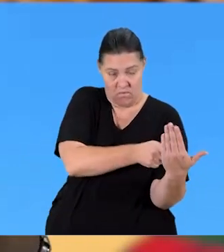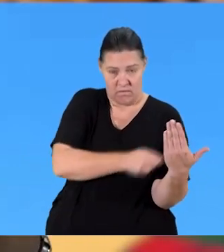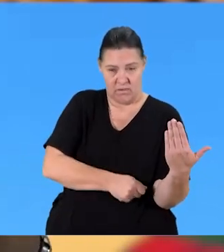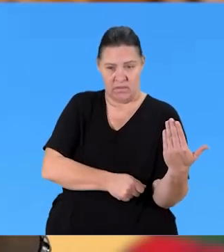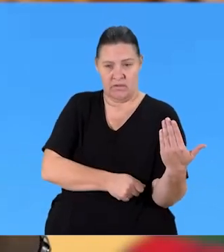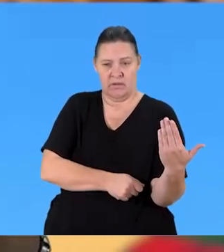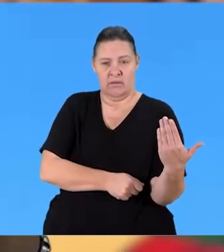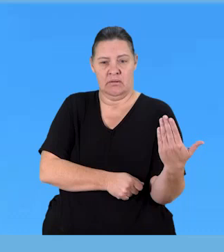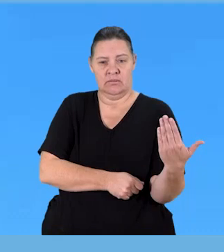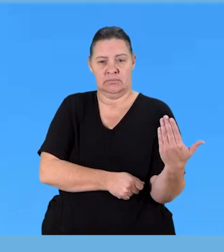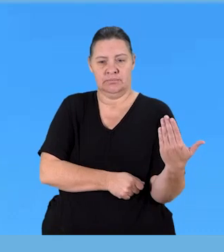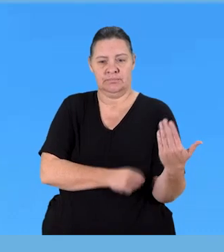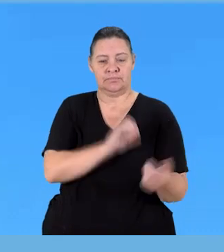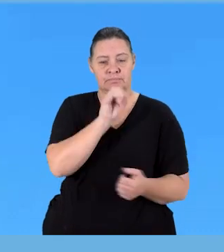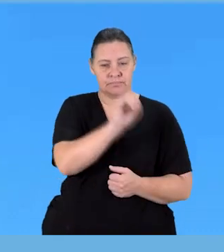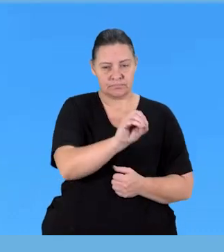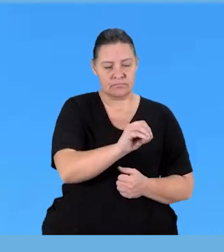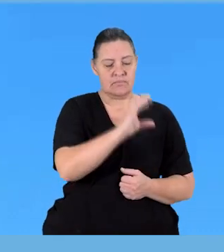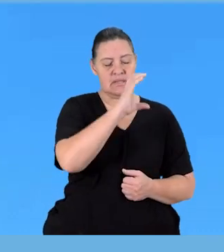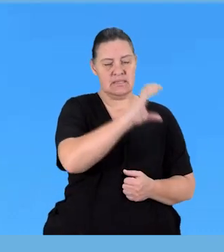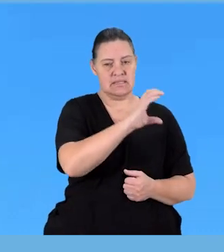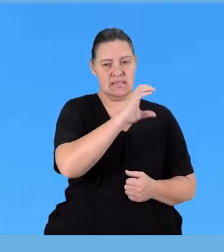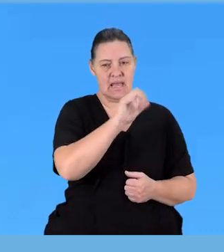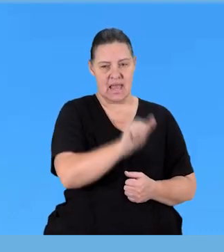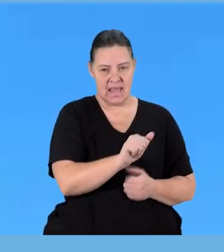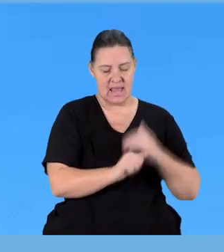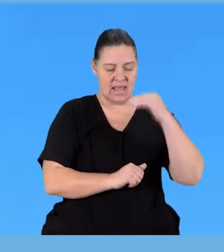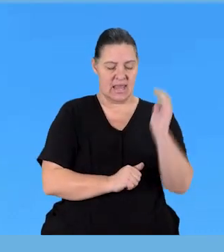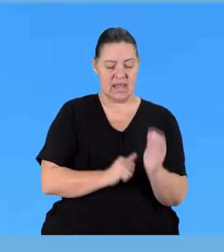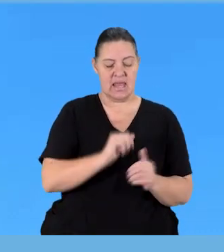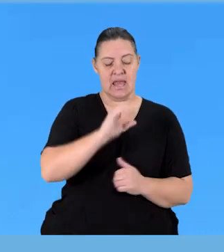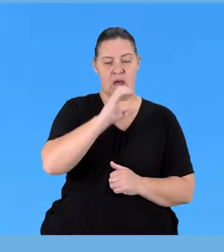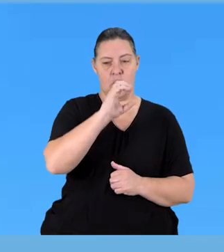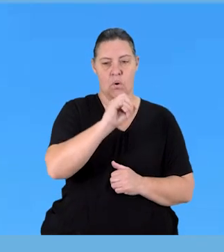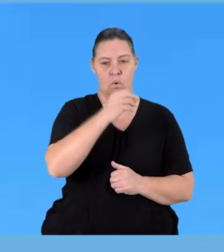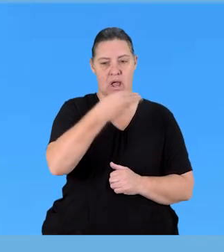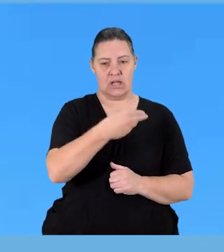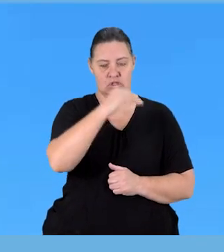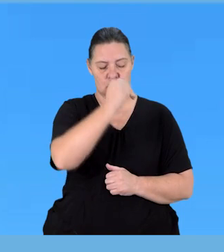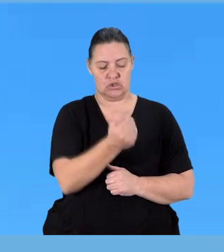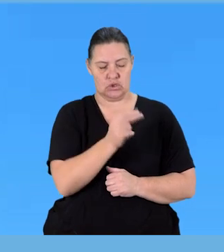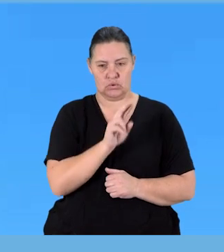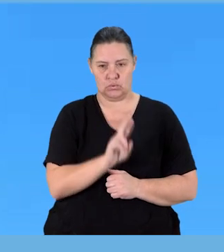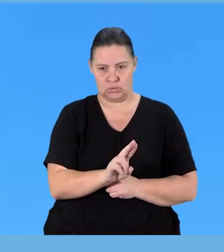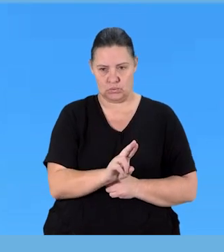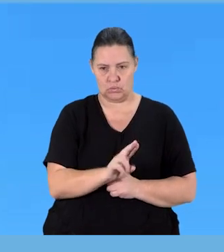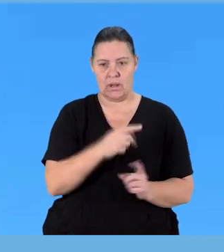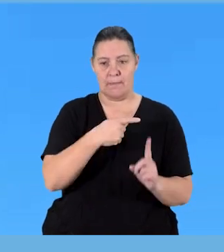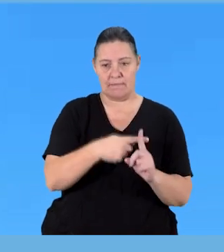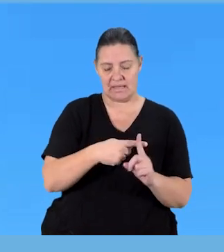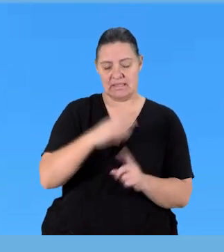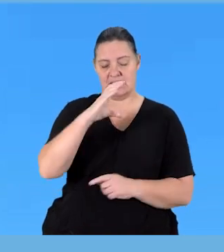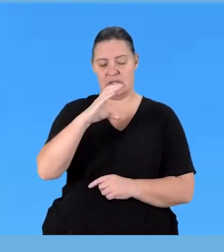side of the arrow. So these are going to be our two reactants, and these are going to be our two products. So